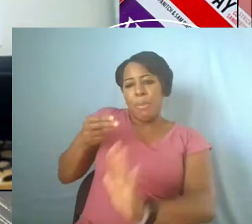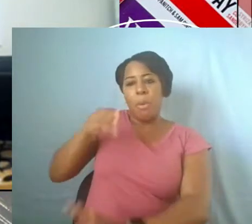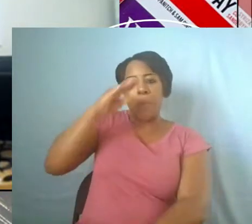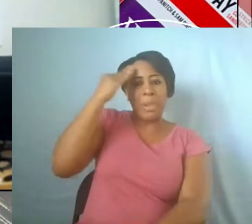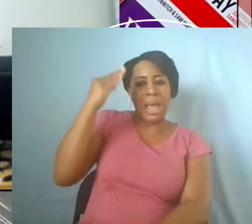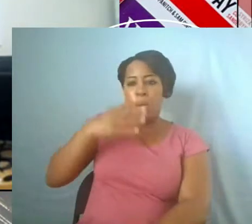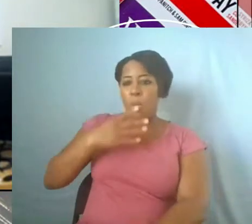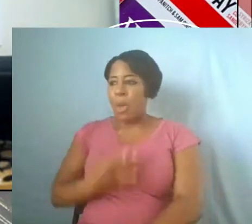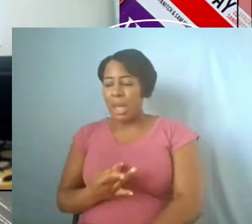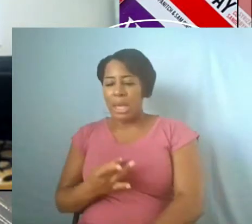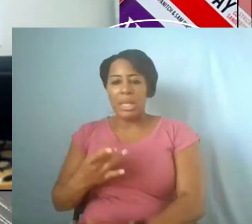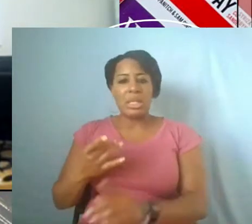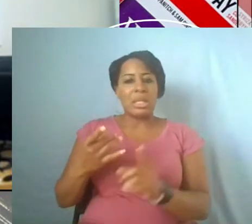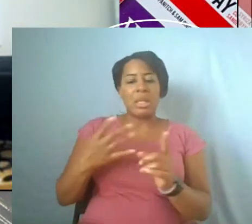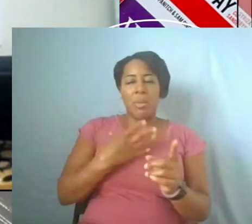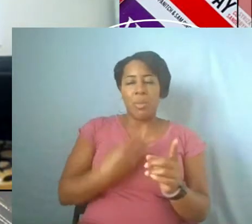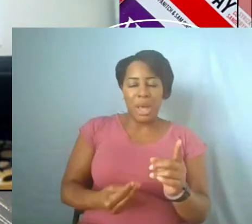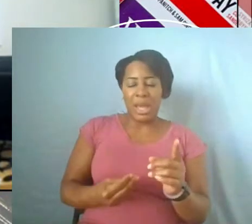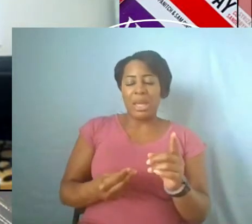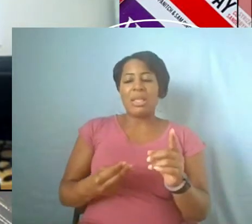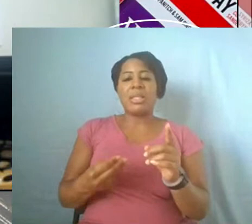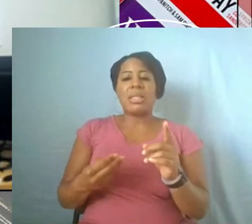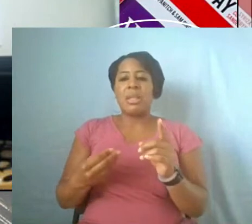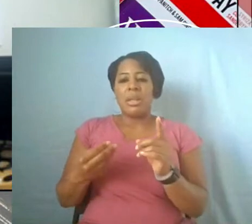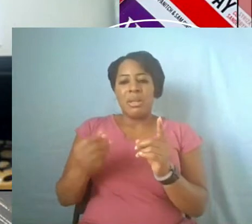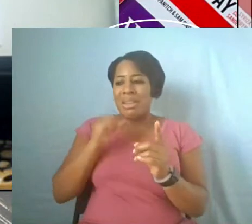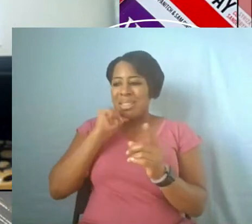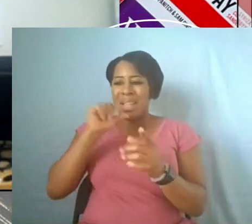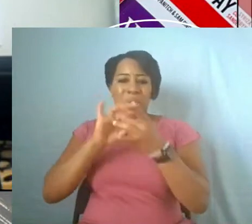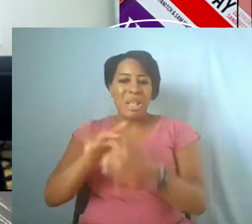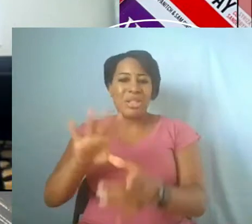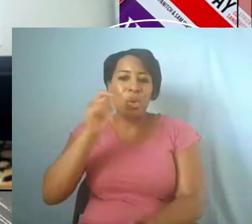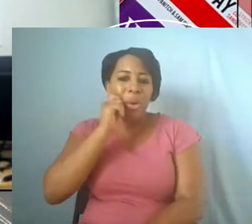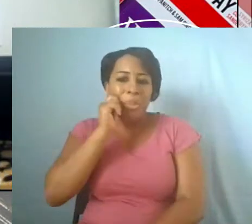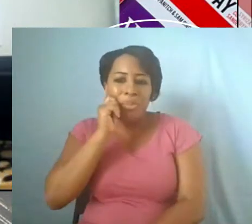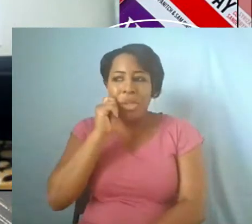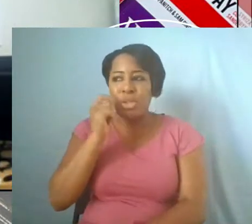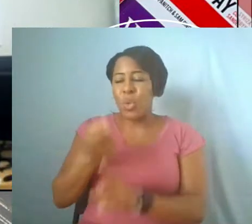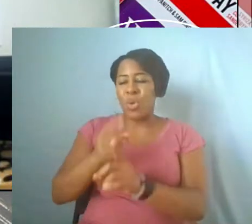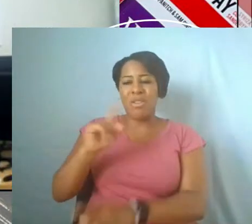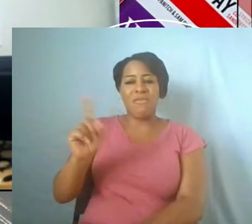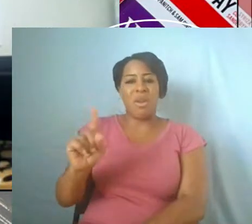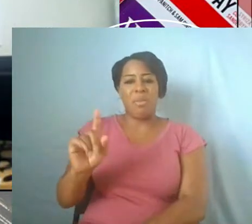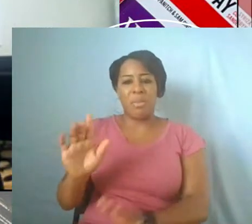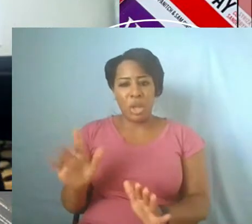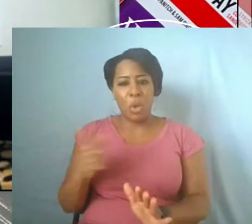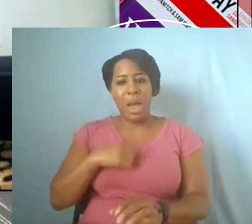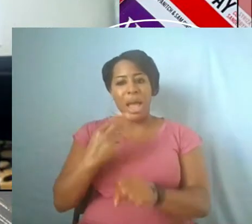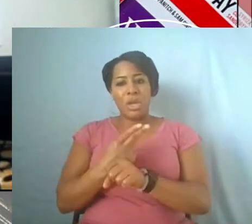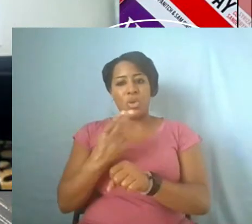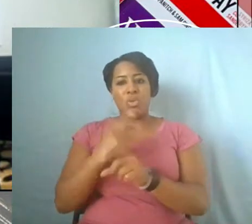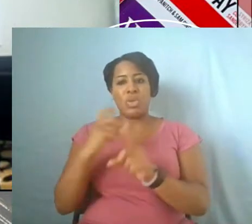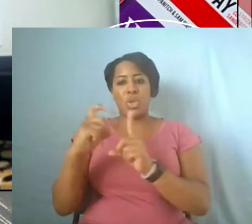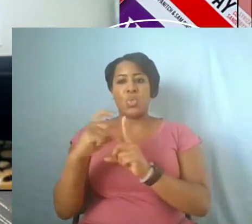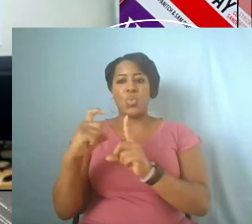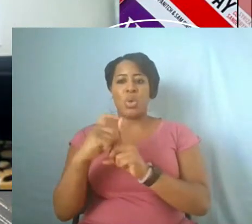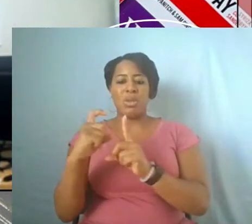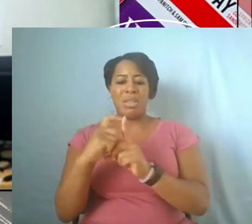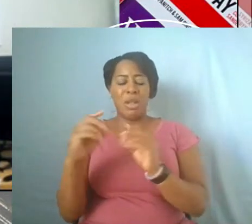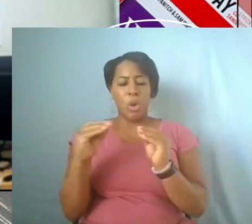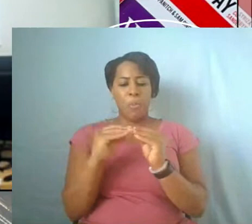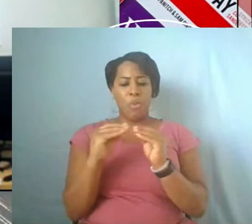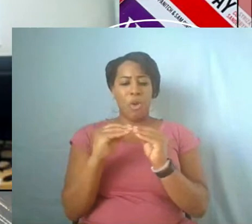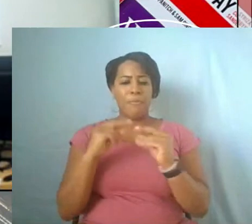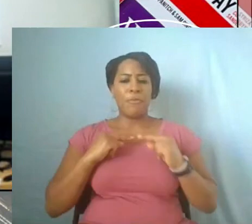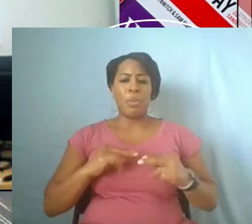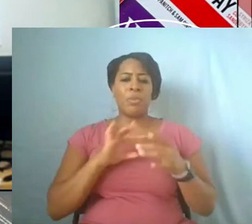means slave, and it doesn't have to do anything with your complexion or where you come from. And so therefore I use terminologies that are more humanistic,